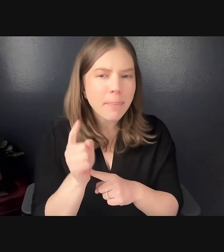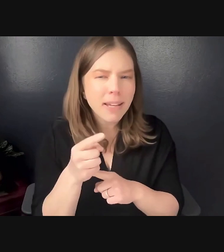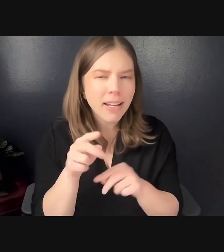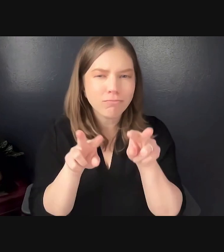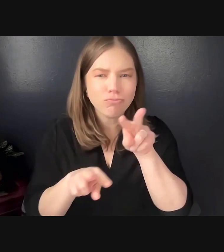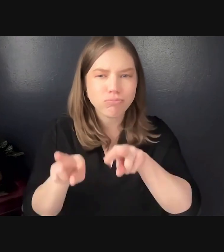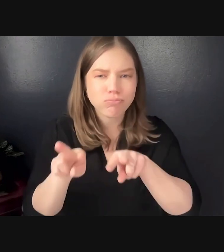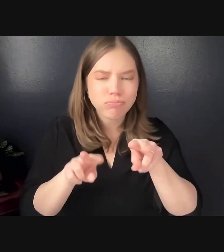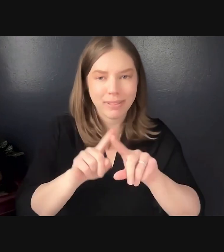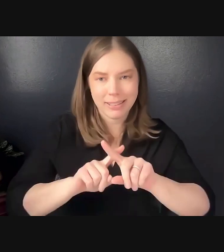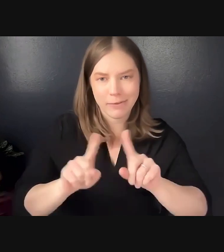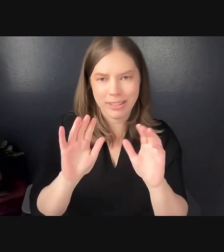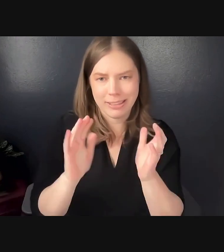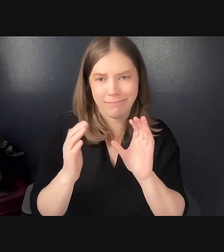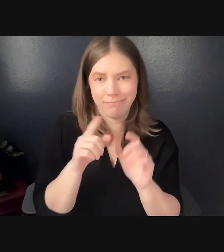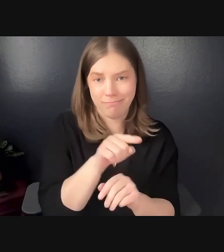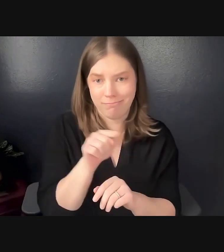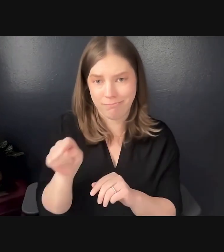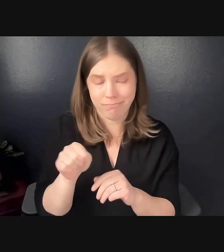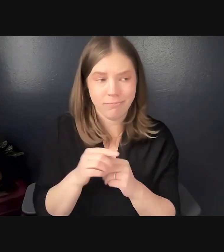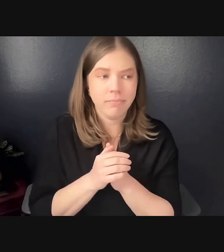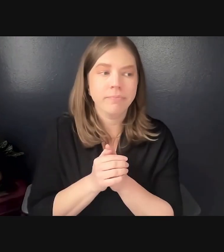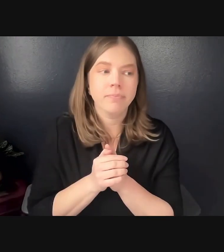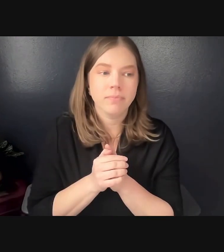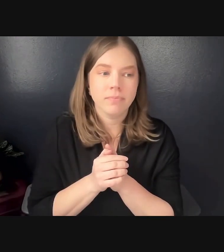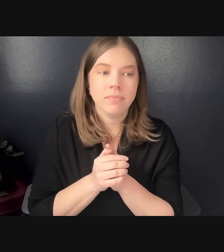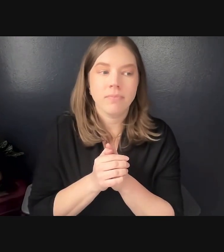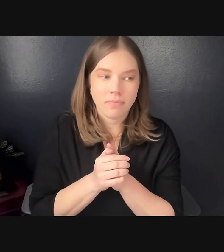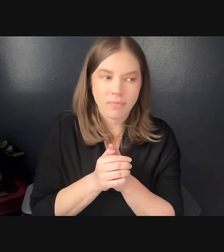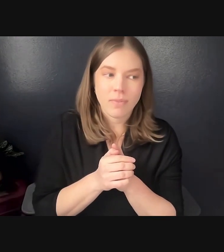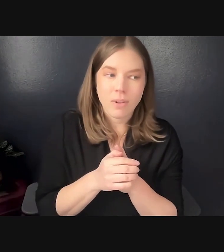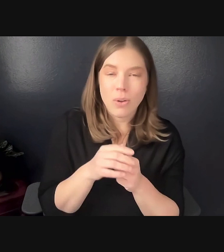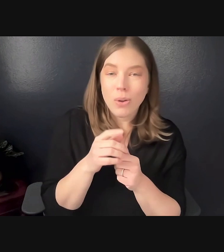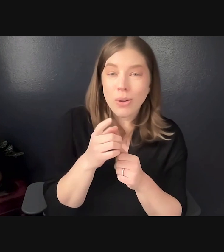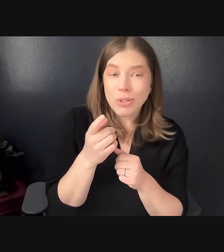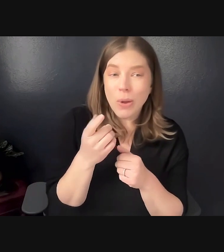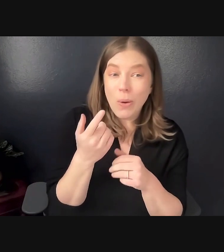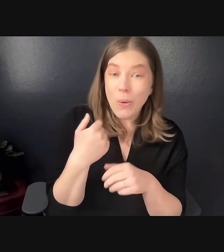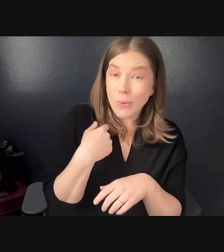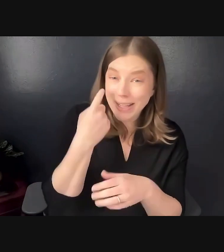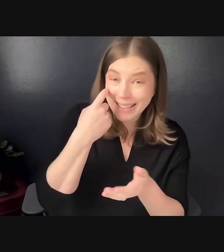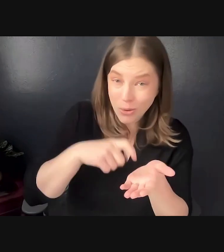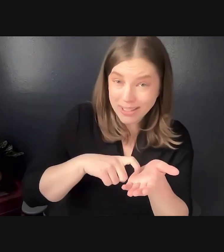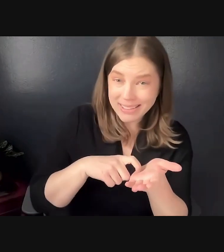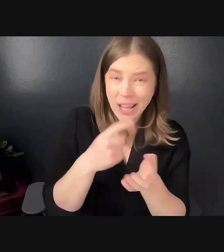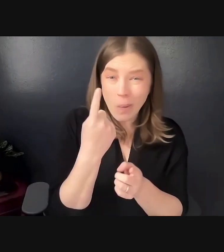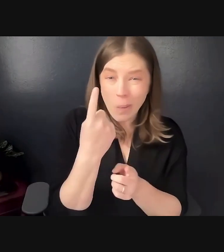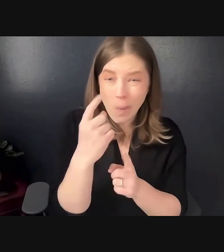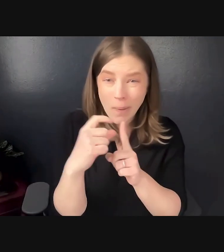services. Take a moment to look over the differences there.